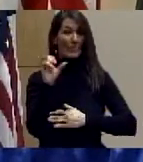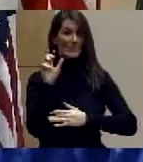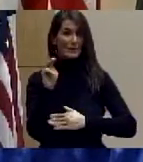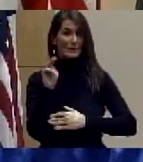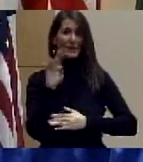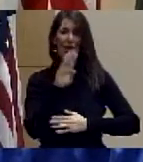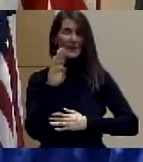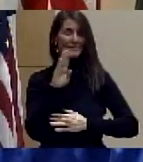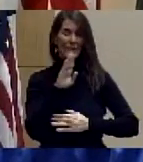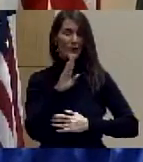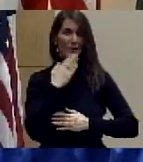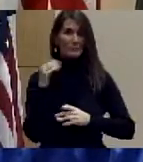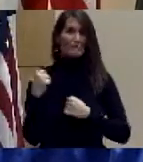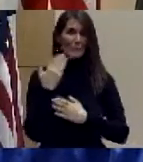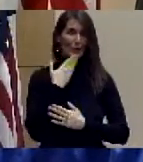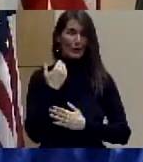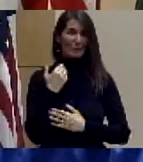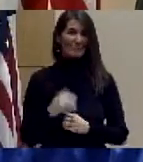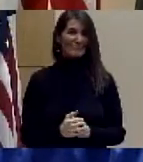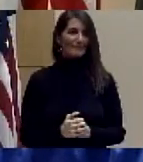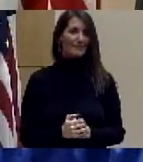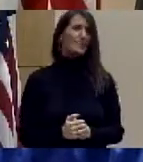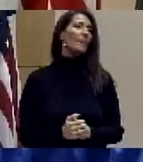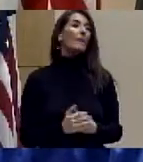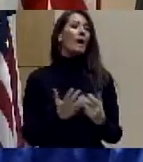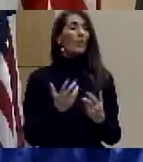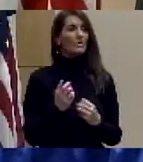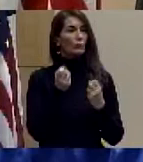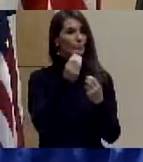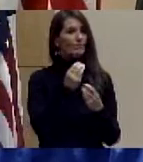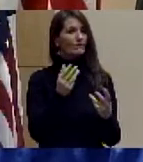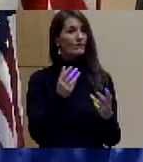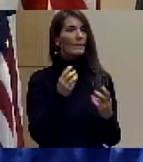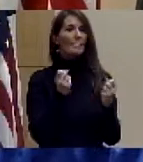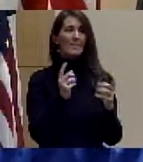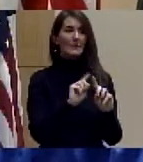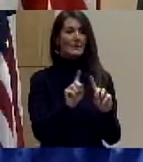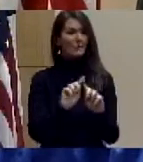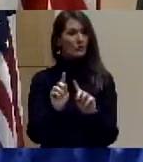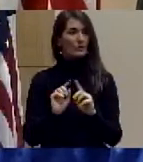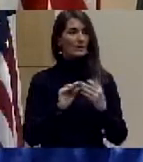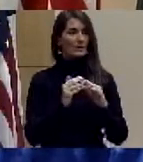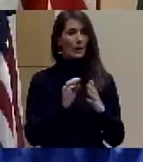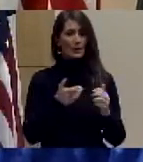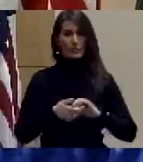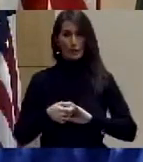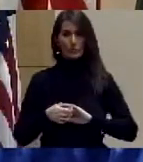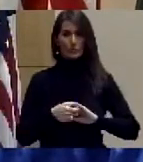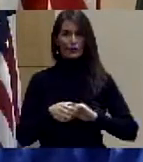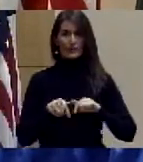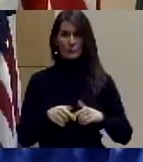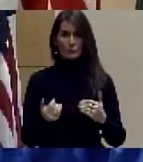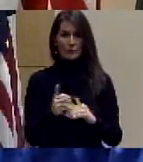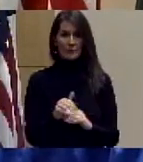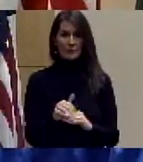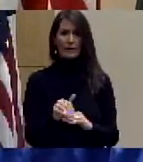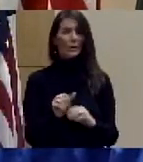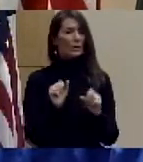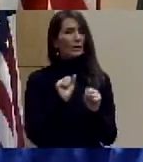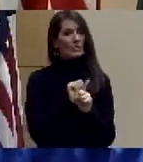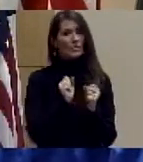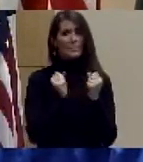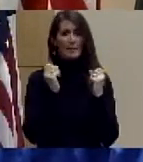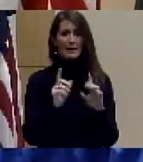has never been brighter. I want to acknowledge the many town partners that are here tonight. We work with so many